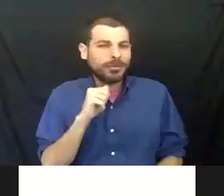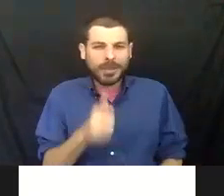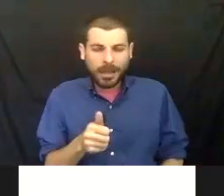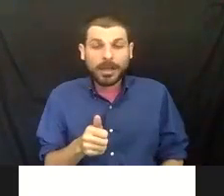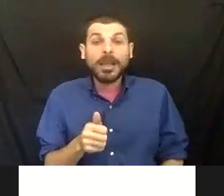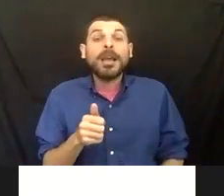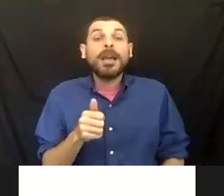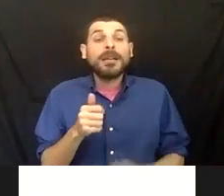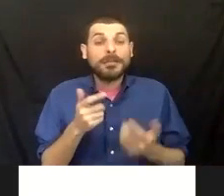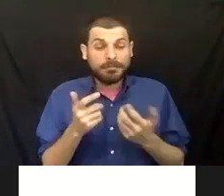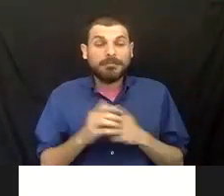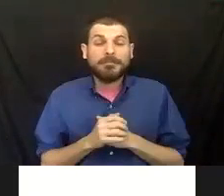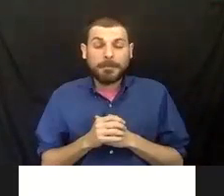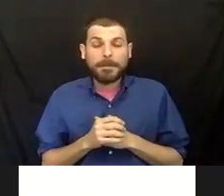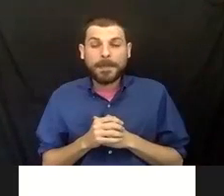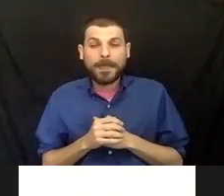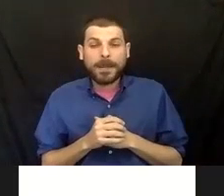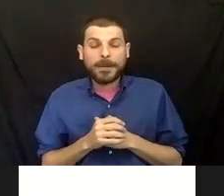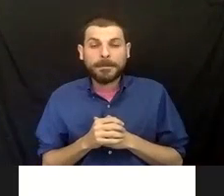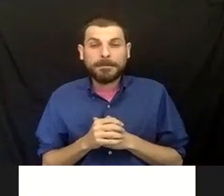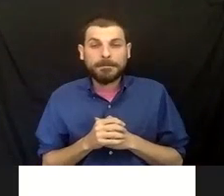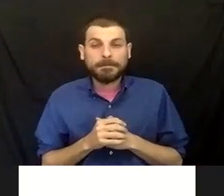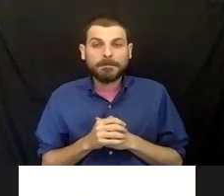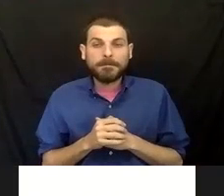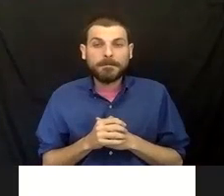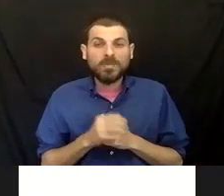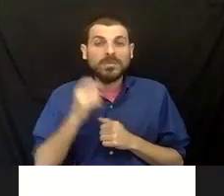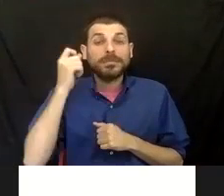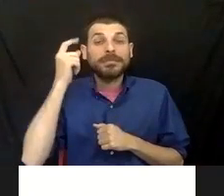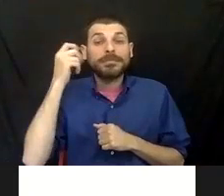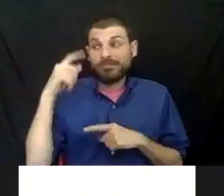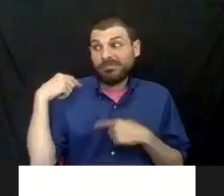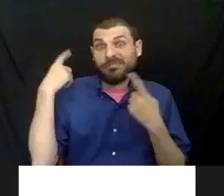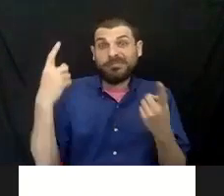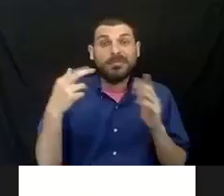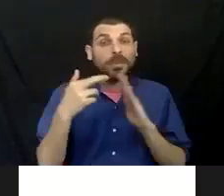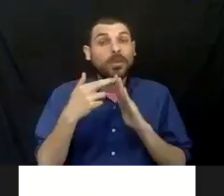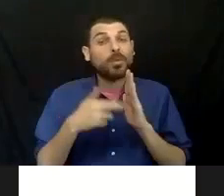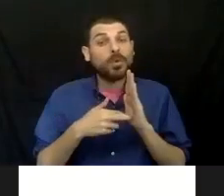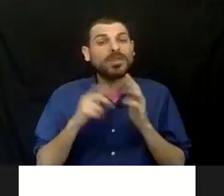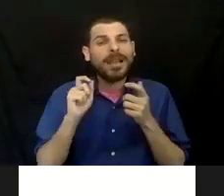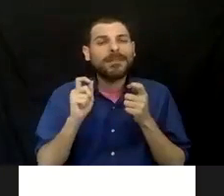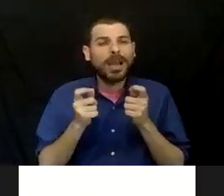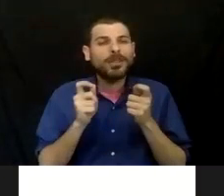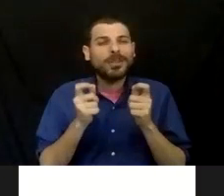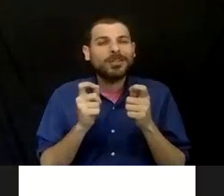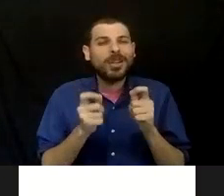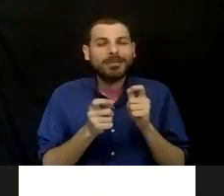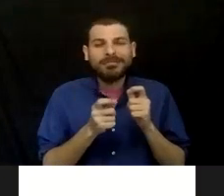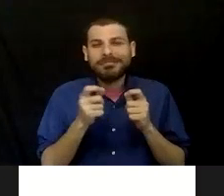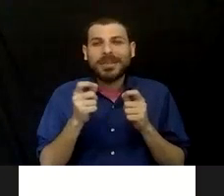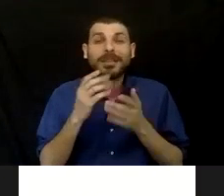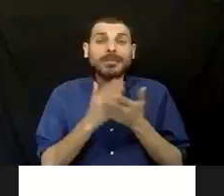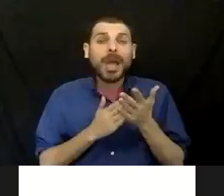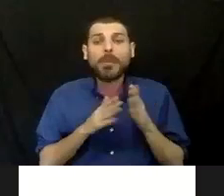idea of how the rules have been modified a little bit, you know, relaxed a little bit